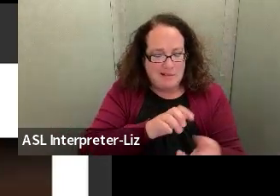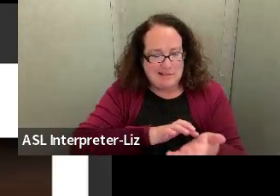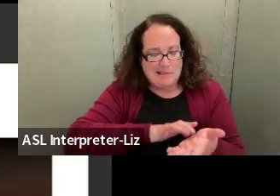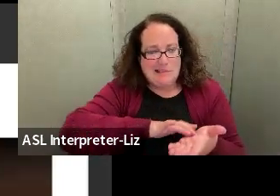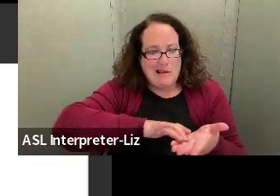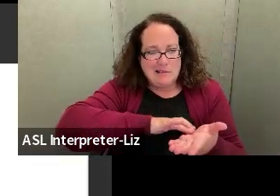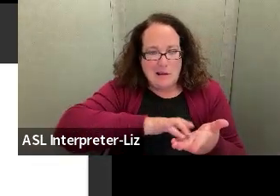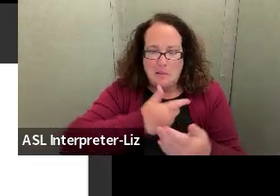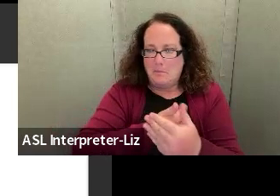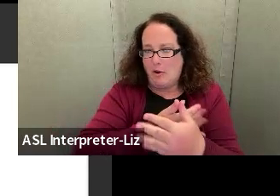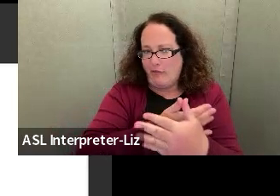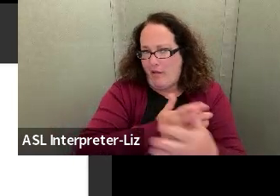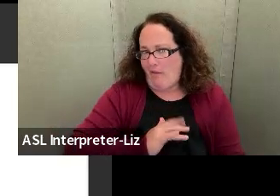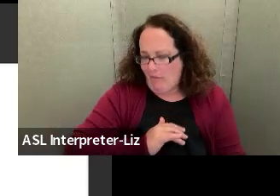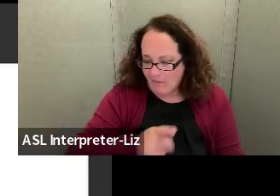slide.